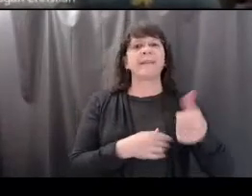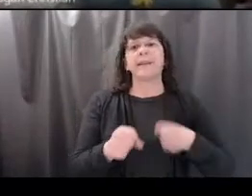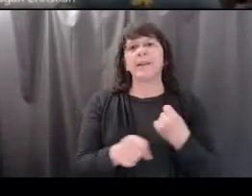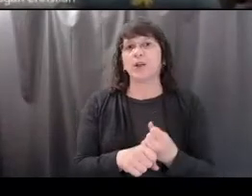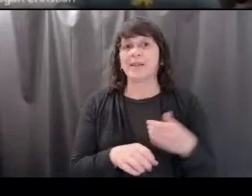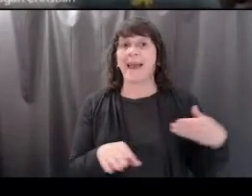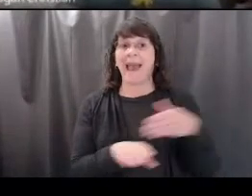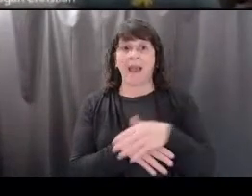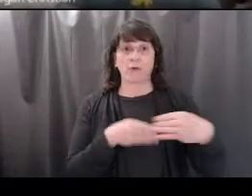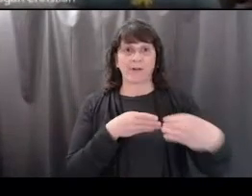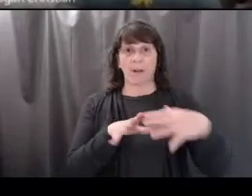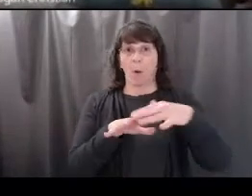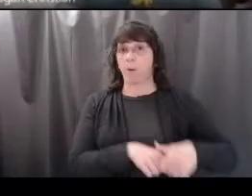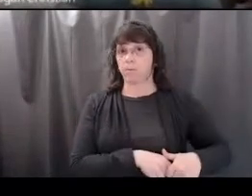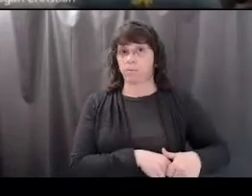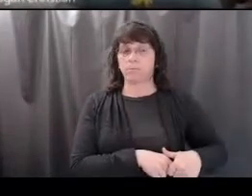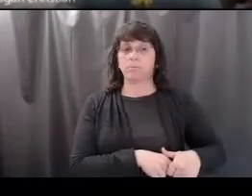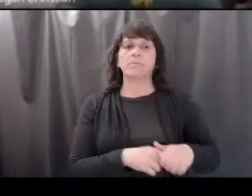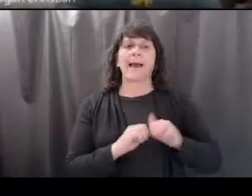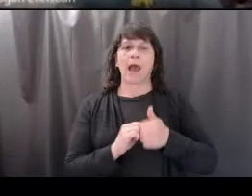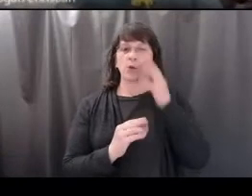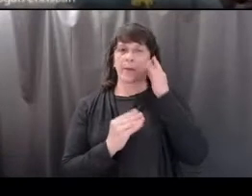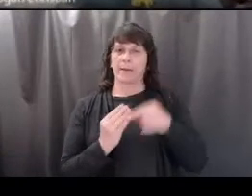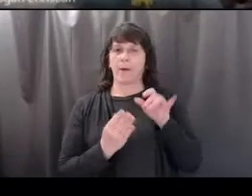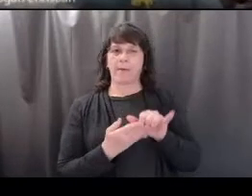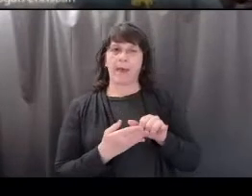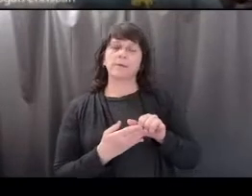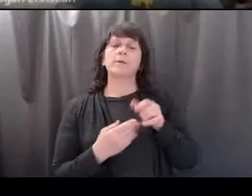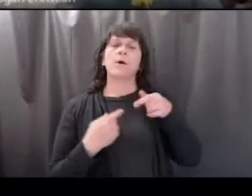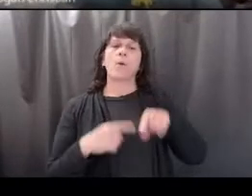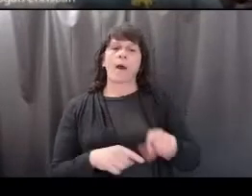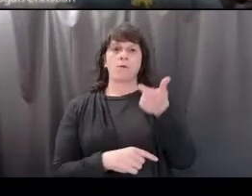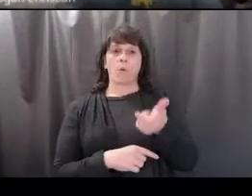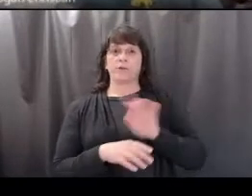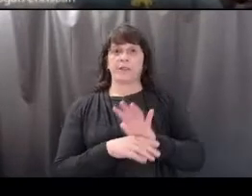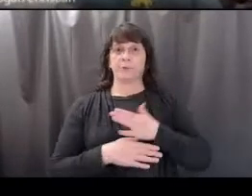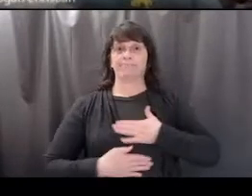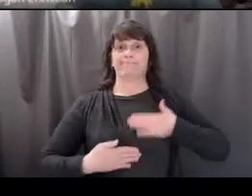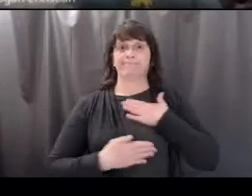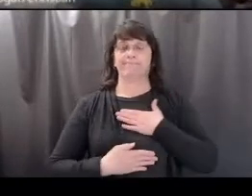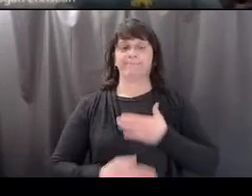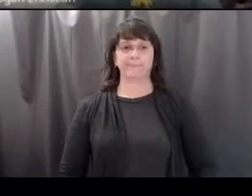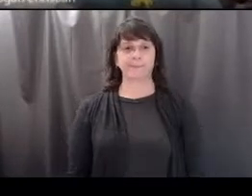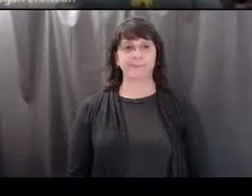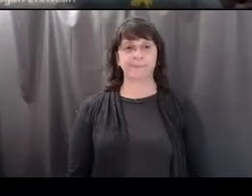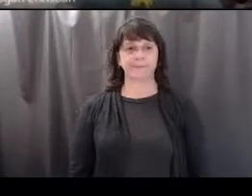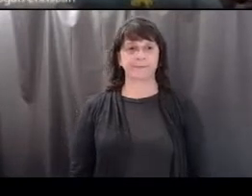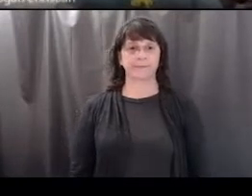dam was removed as well. So be thinking about those questions and enjoy the video.